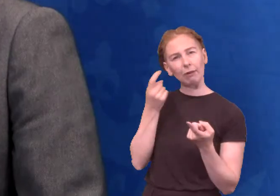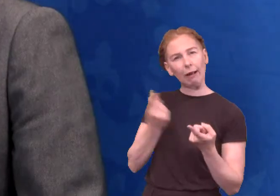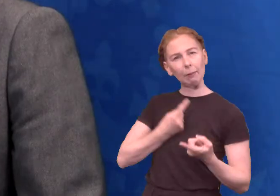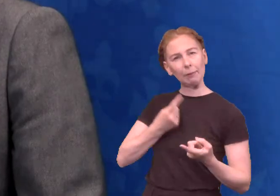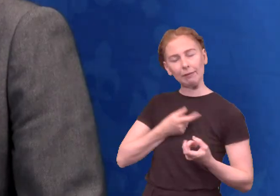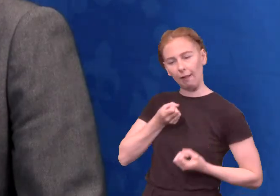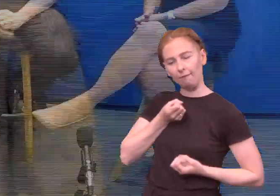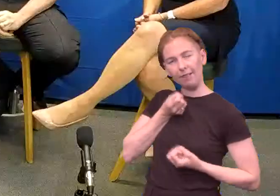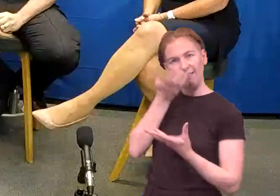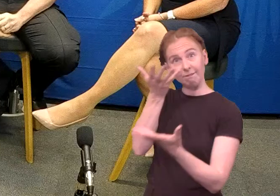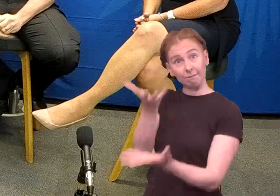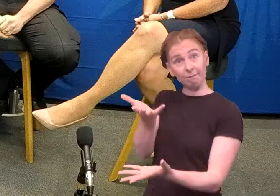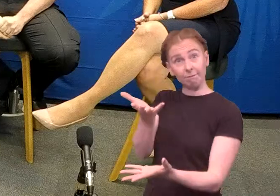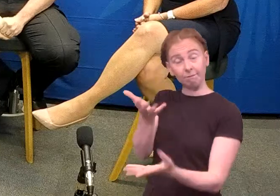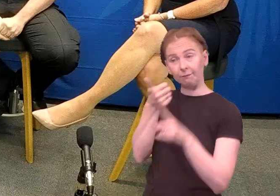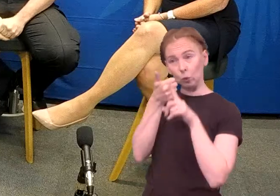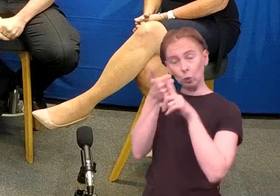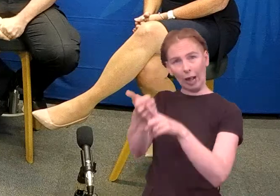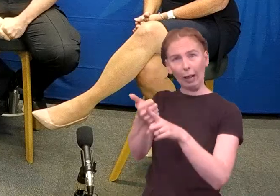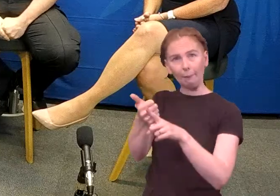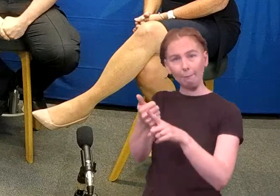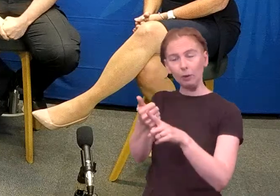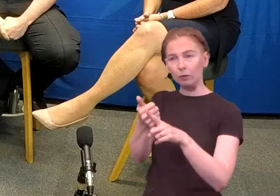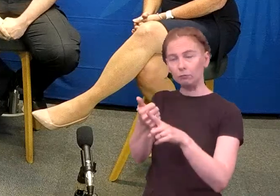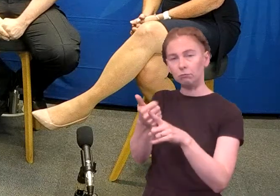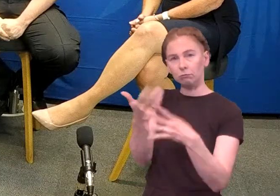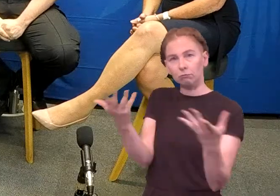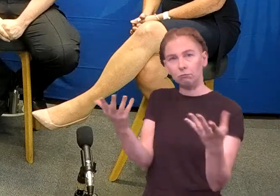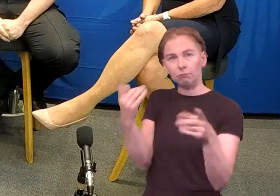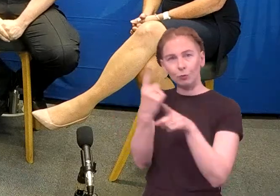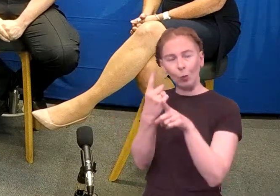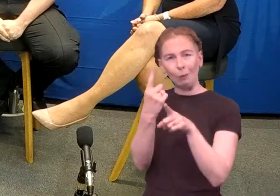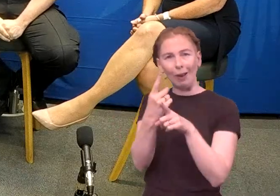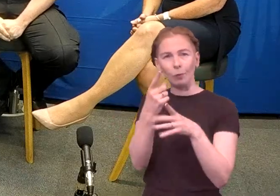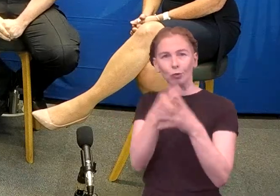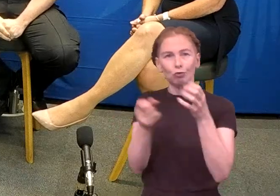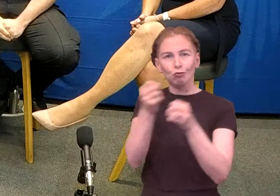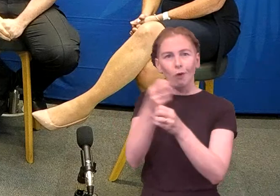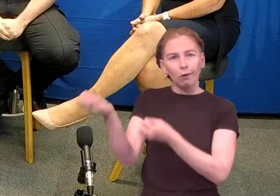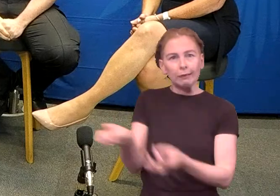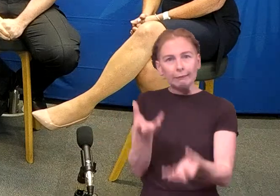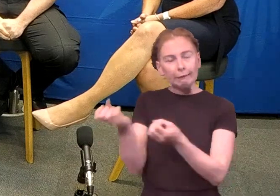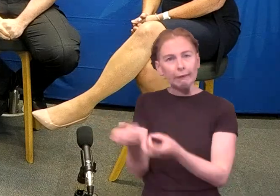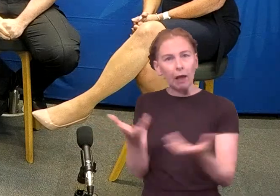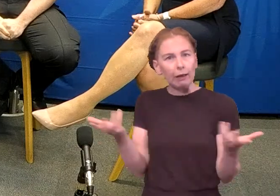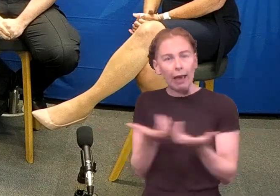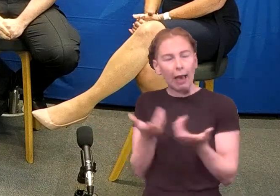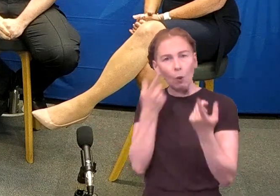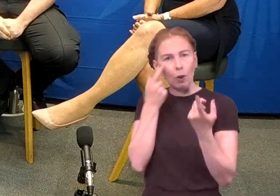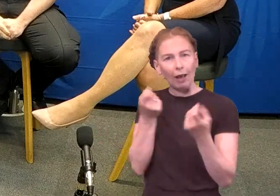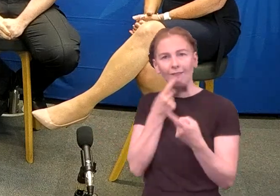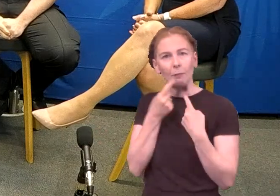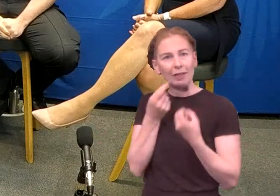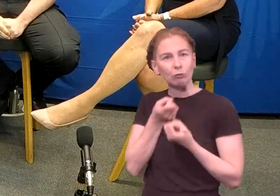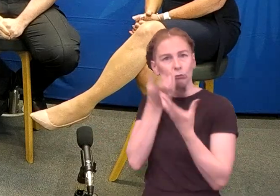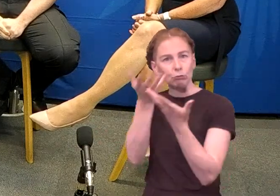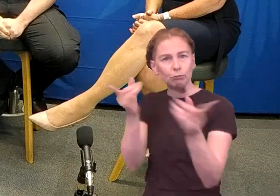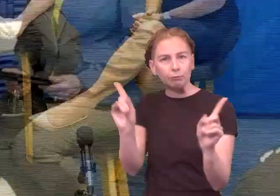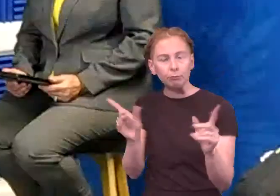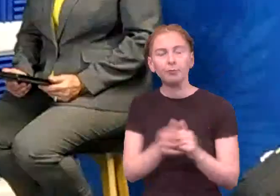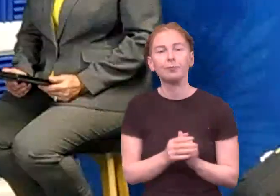dealers? Martin? I think the key thing here, and it's the same thing with many crime types,